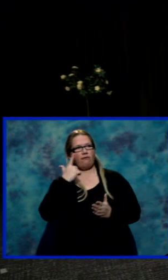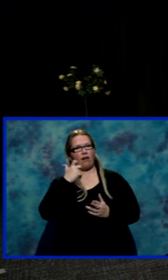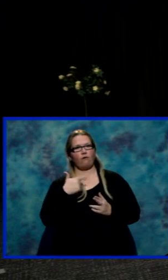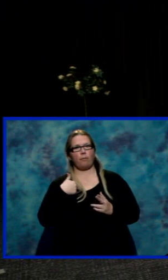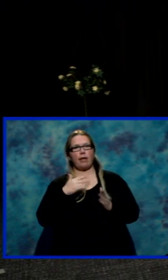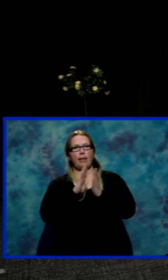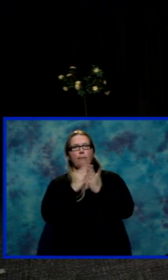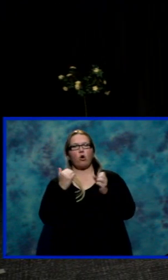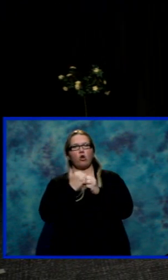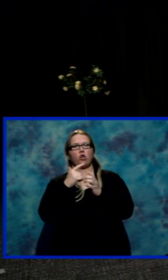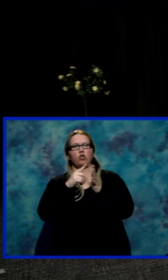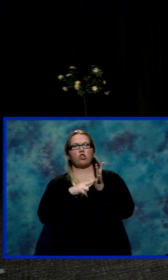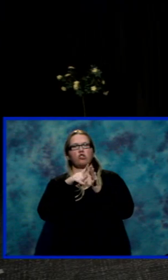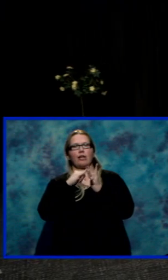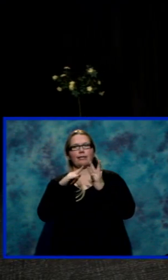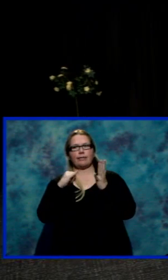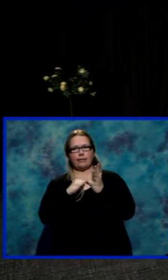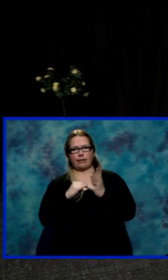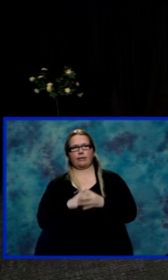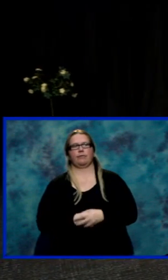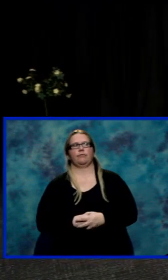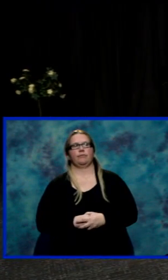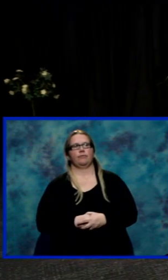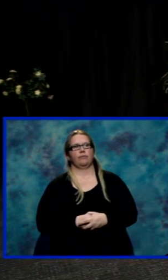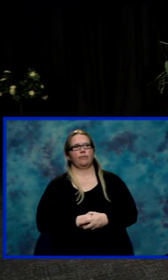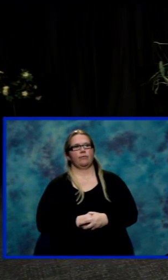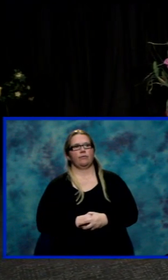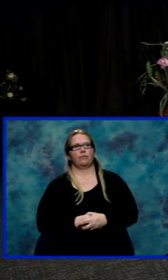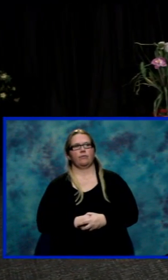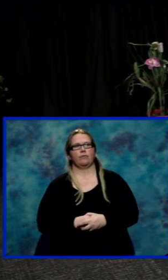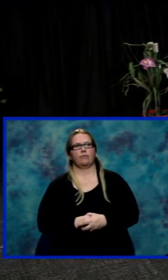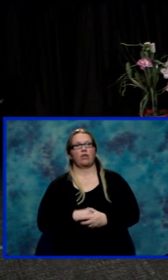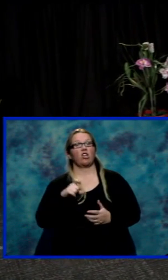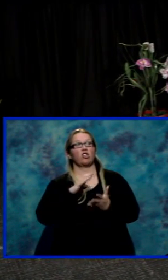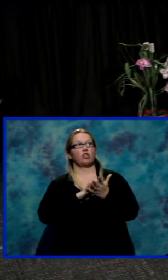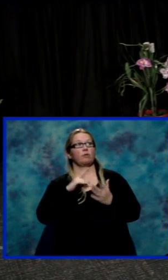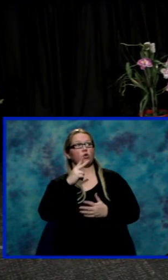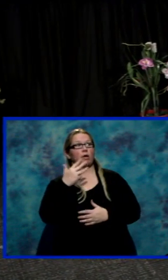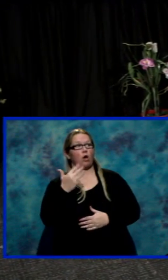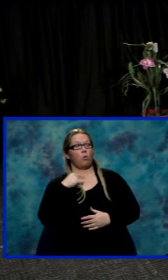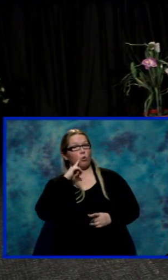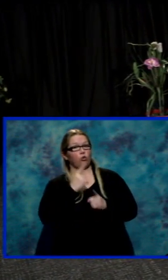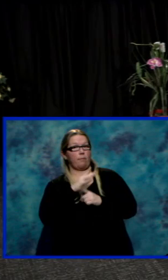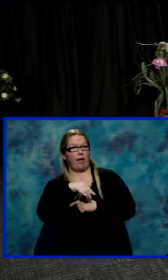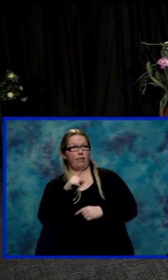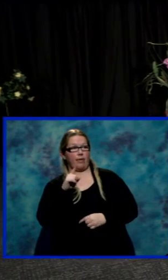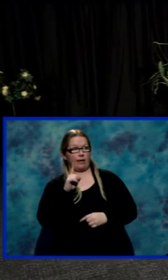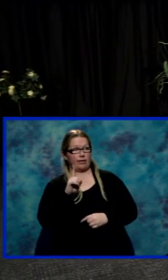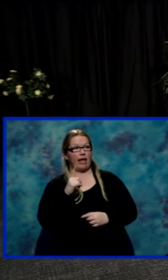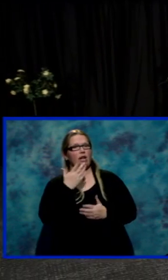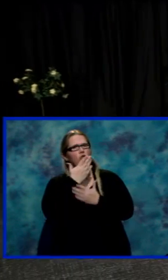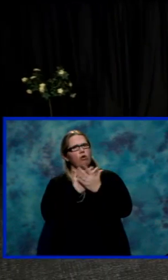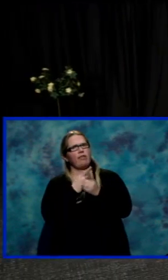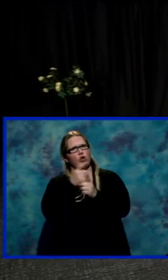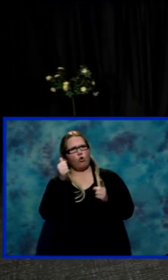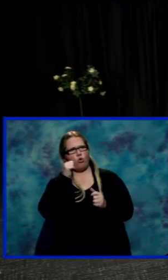book of Genesis, chapter 29. Find your scriptural app. And Genesis chapter 29, and we're going to be looking at Genesis chapter 29 and a story that